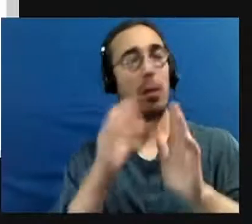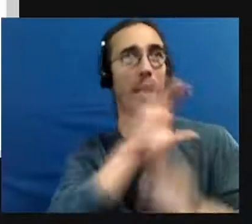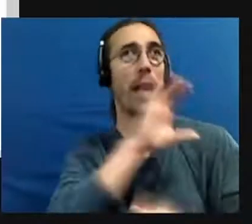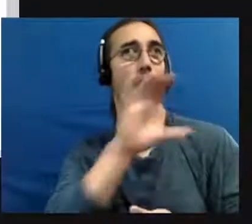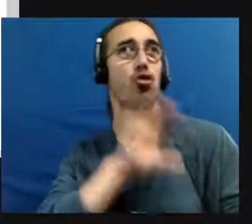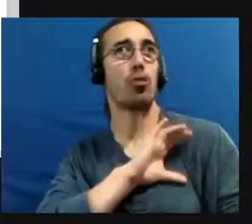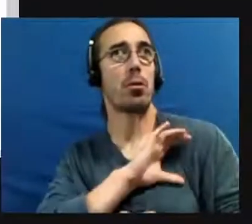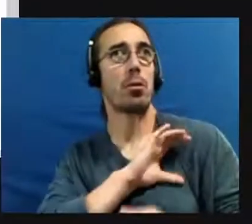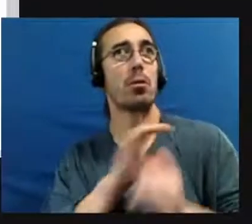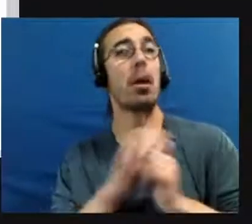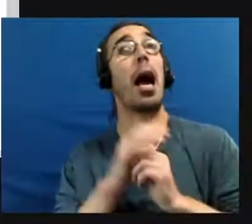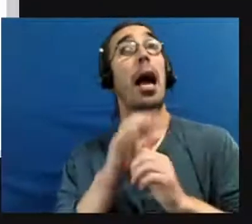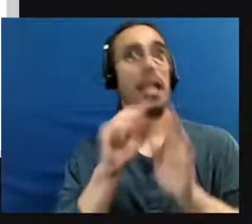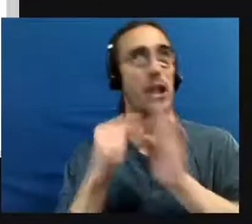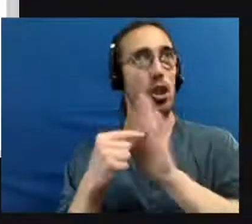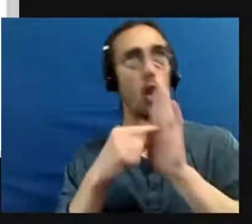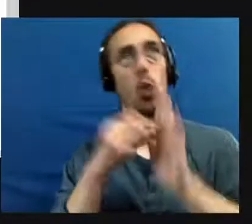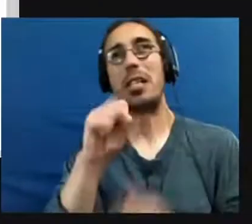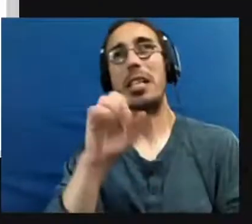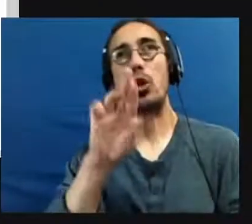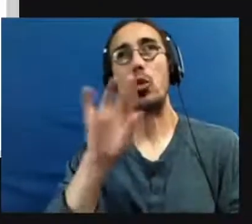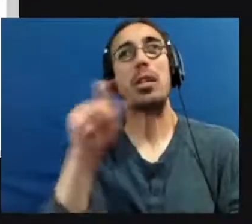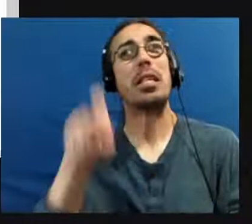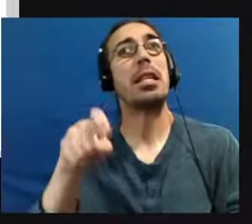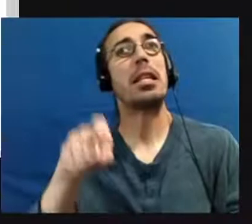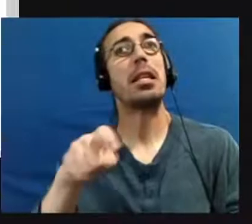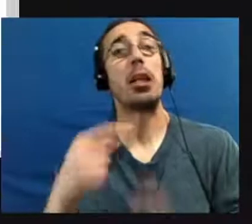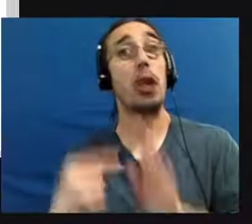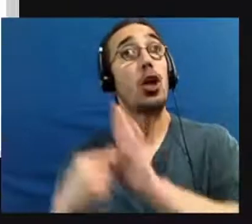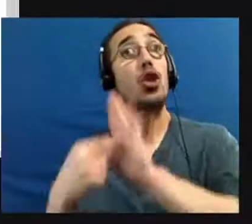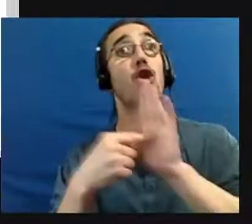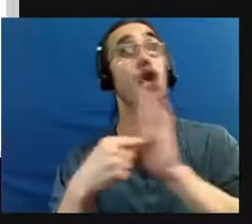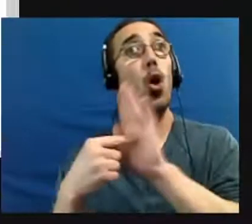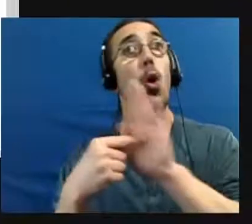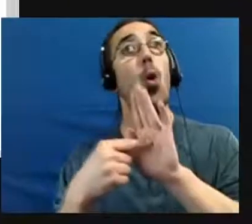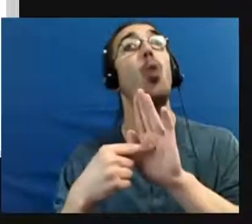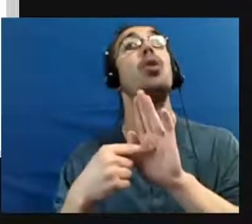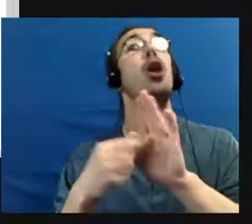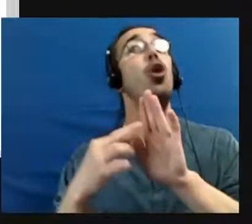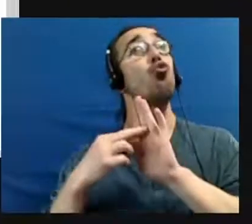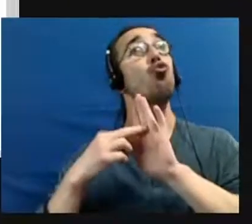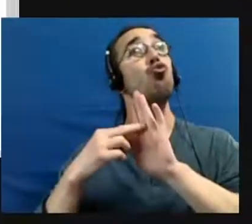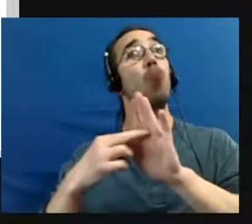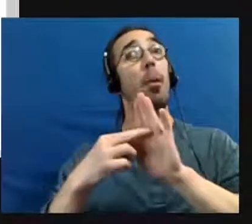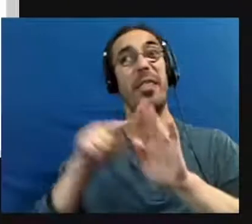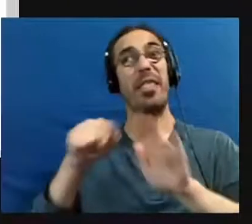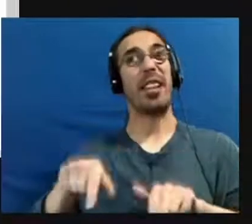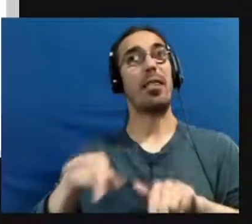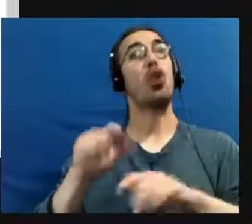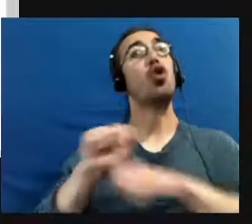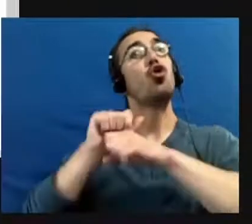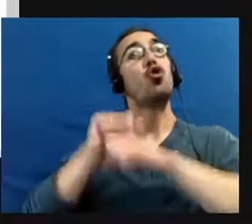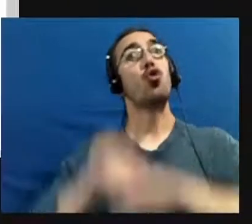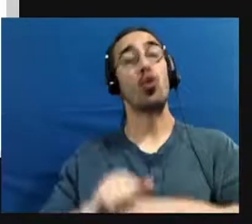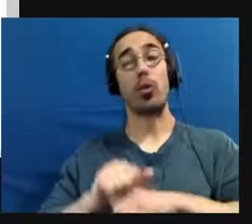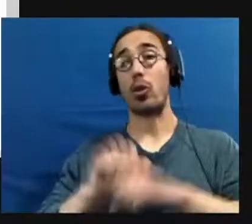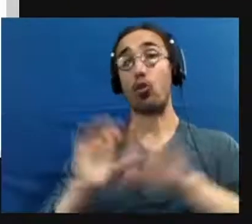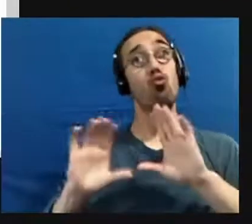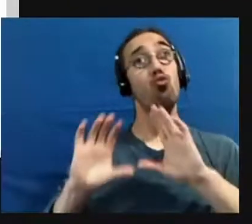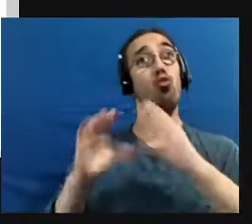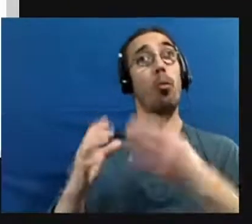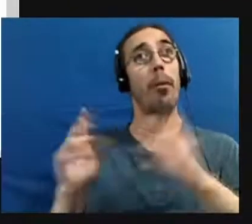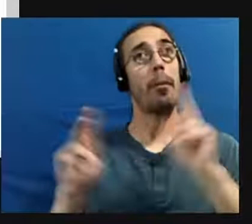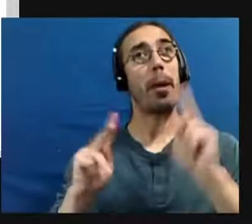They went out of their way to accurately and mindfully represent this traditionally marginalized group by